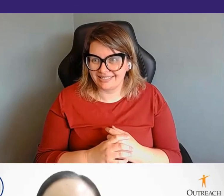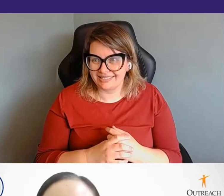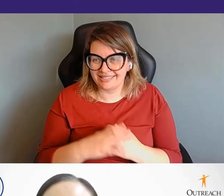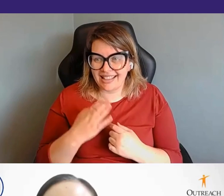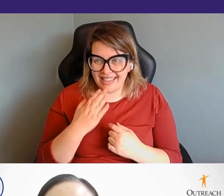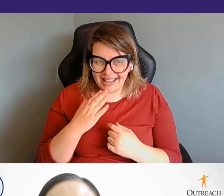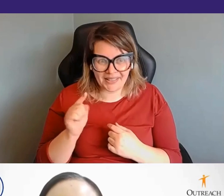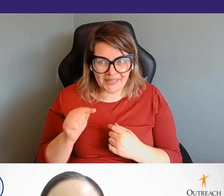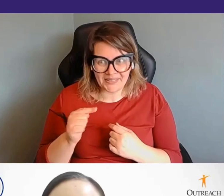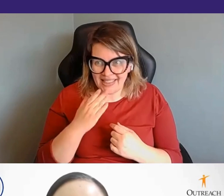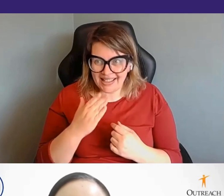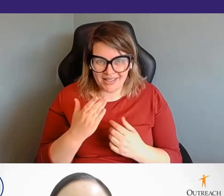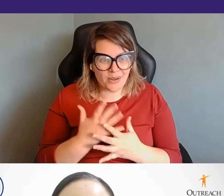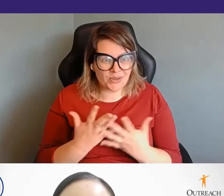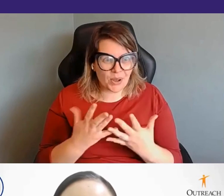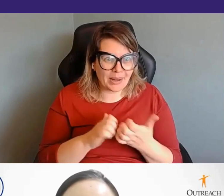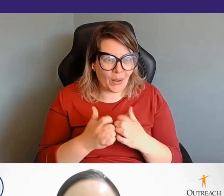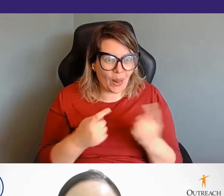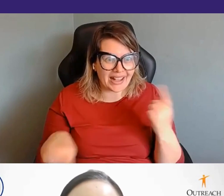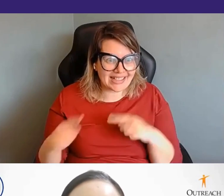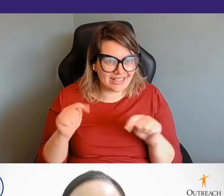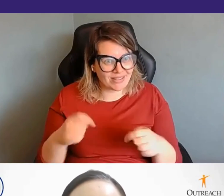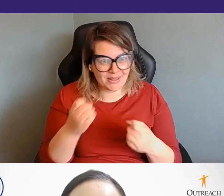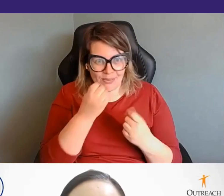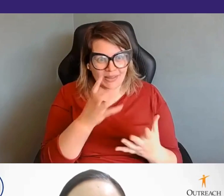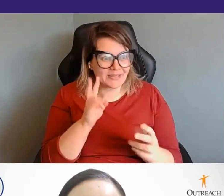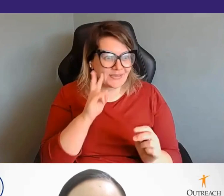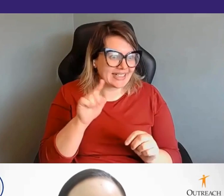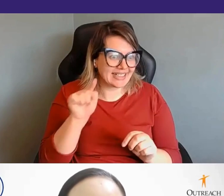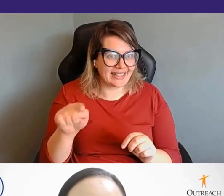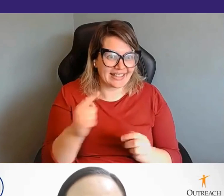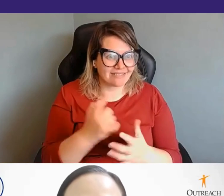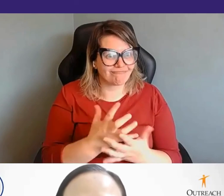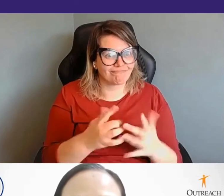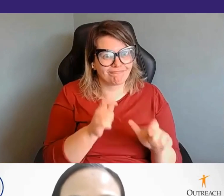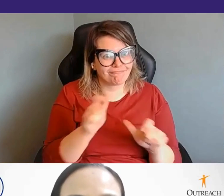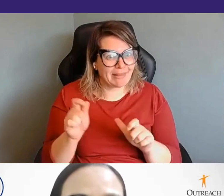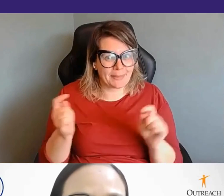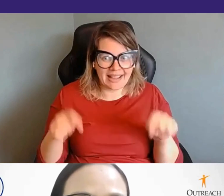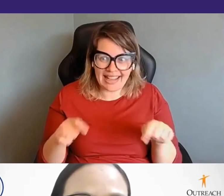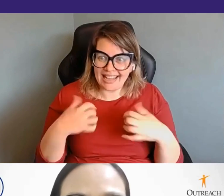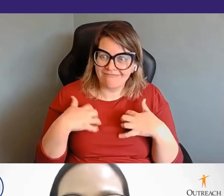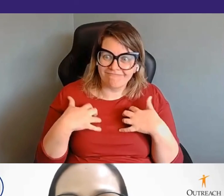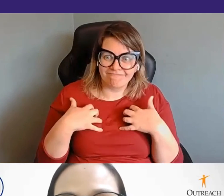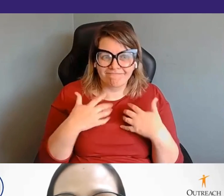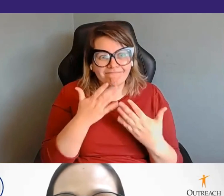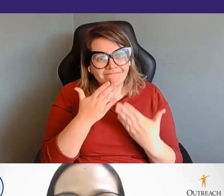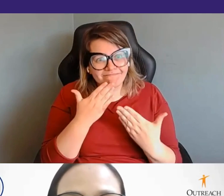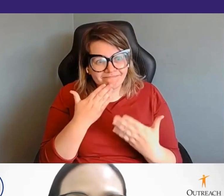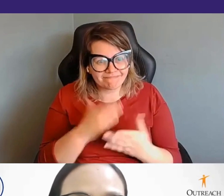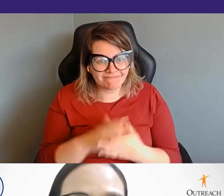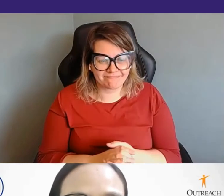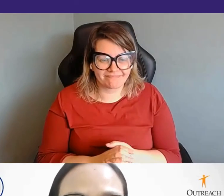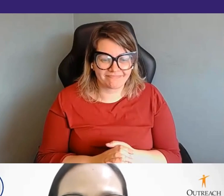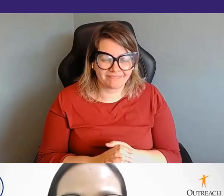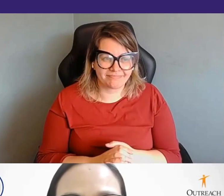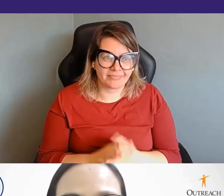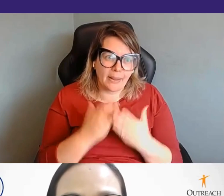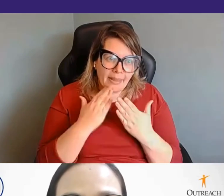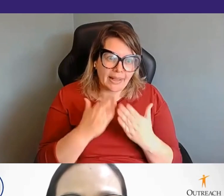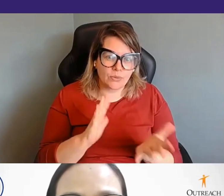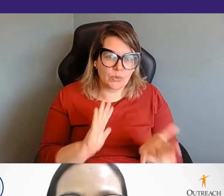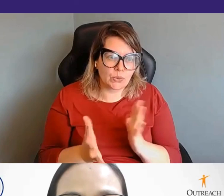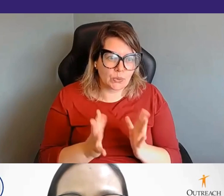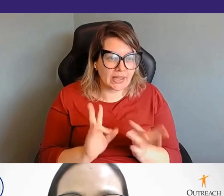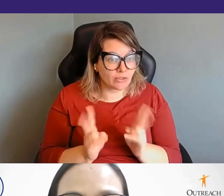colleagues from around the world for joining us. It's really wonderful to see so many people here. And yeah, thanks to you both. And of course to our BSL